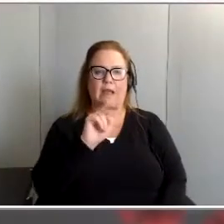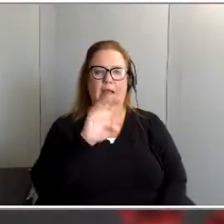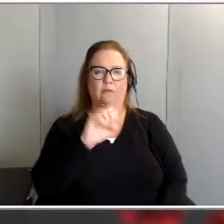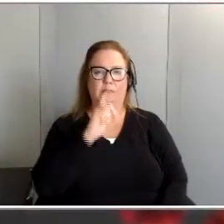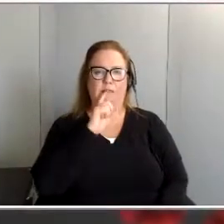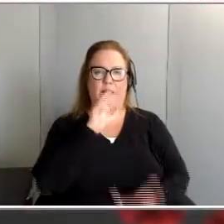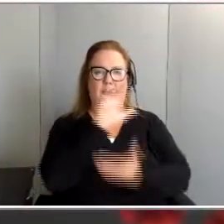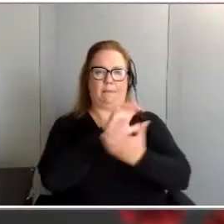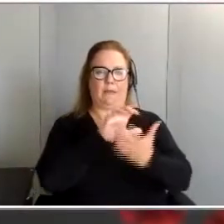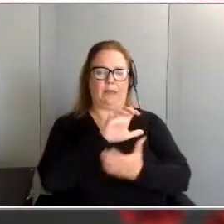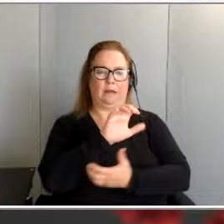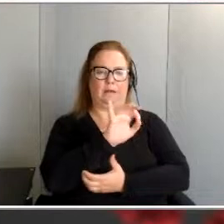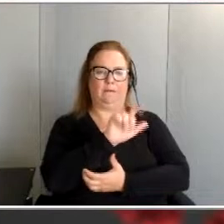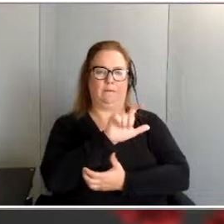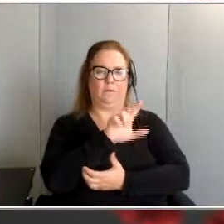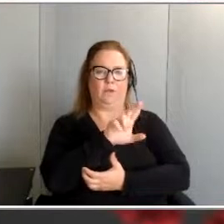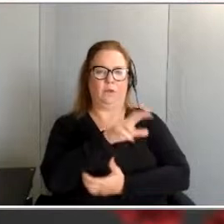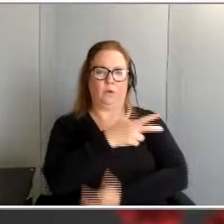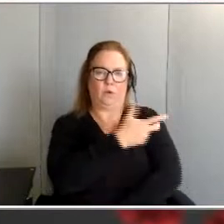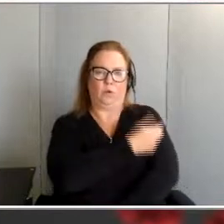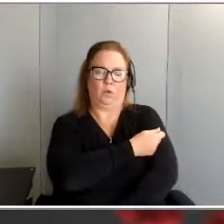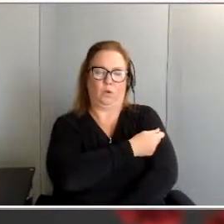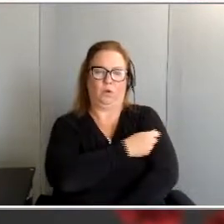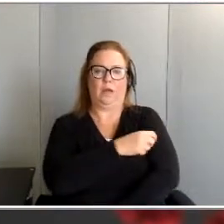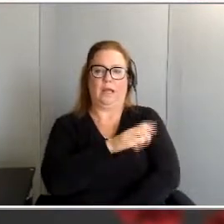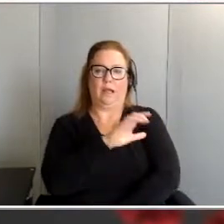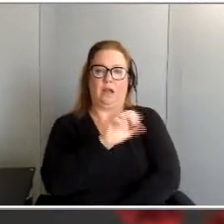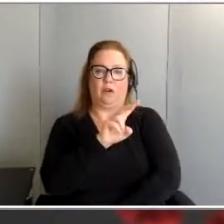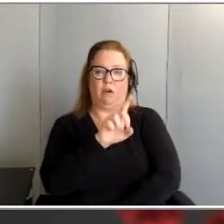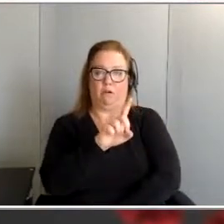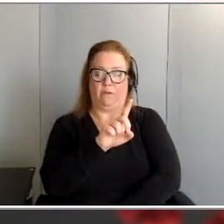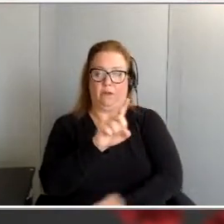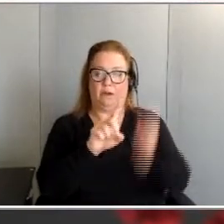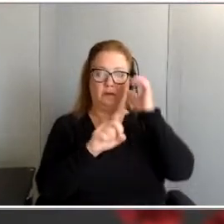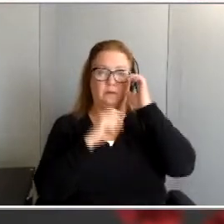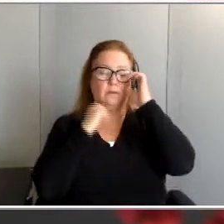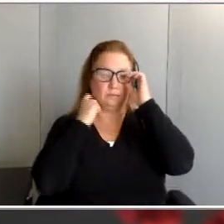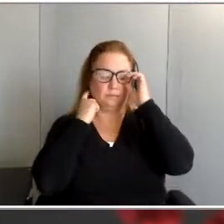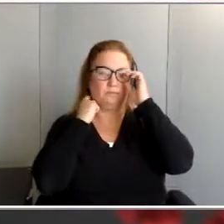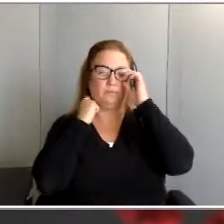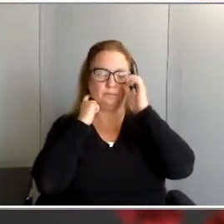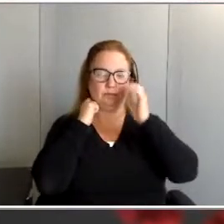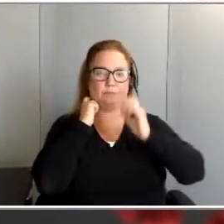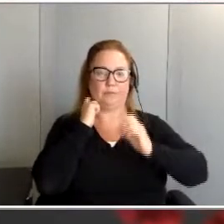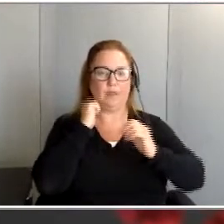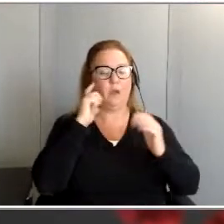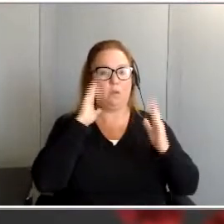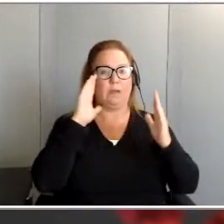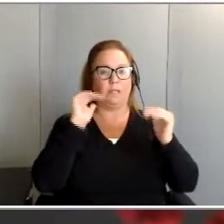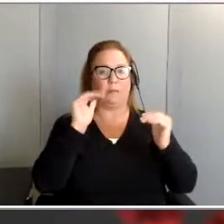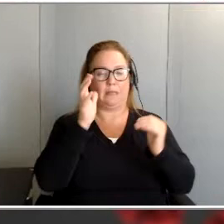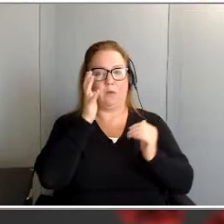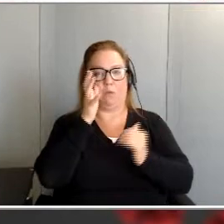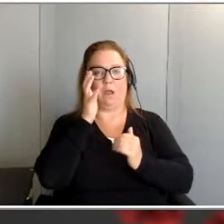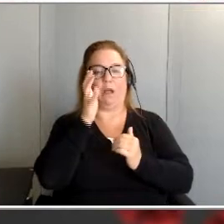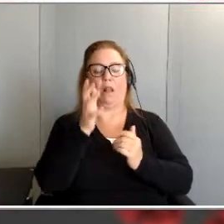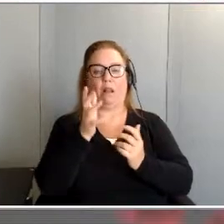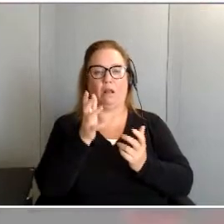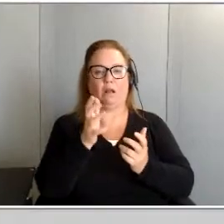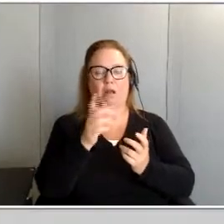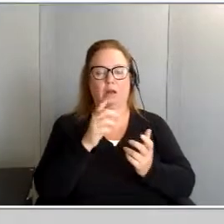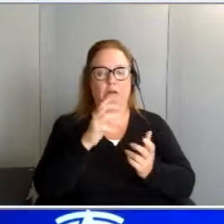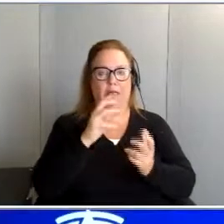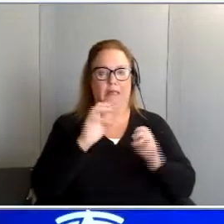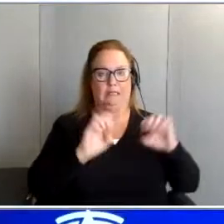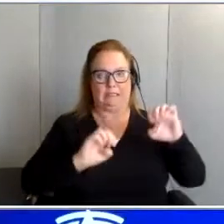and COVID shot? Mm-hmm. Are they? And if so, when could that be? I think we anticipate that they will. Certainly we know the experiments are going